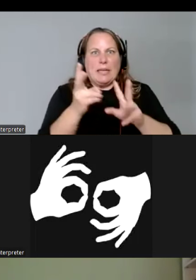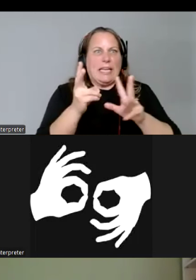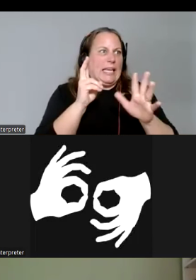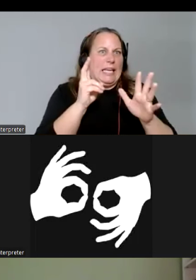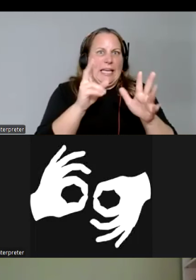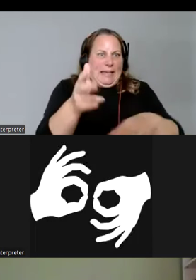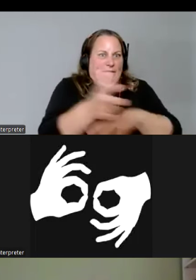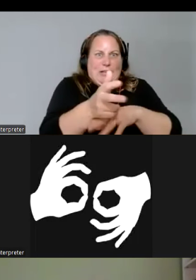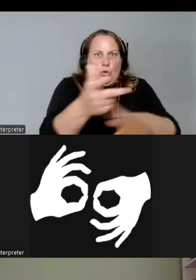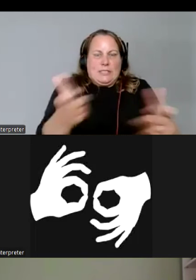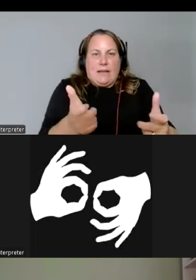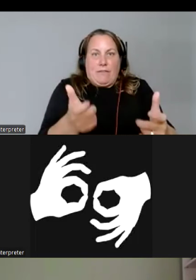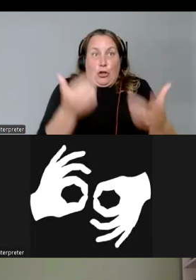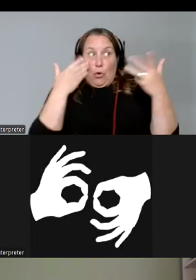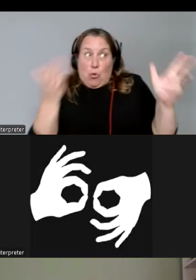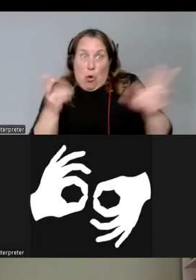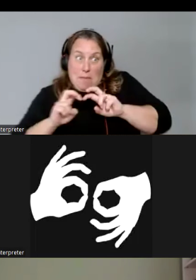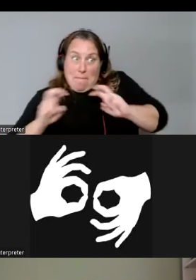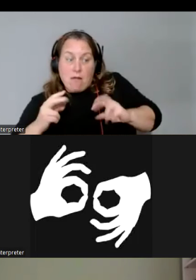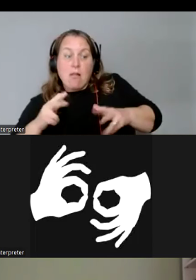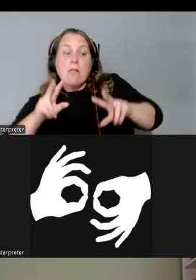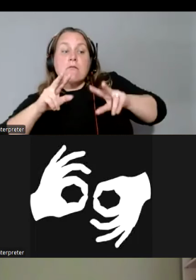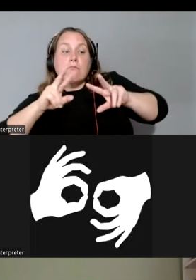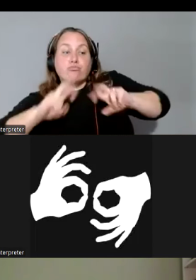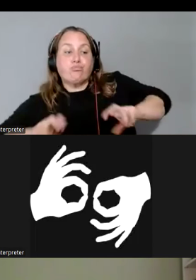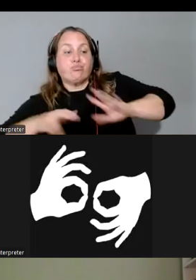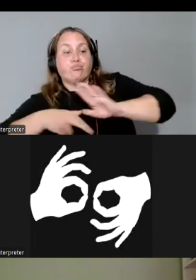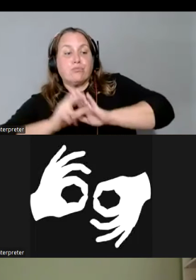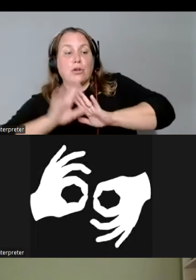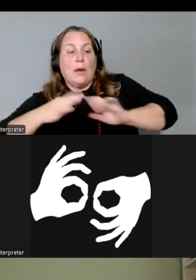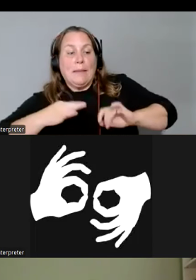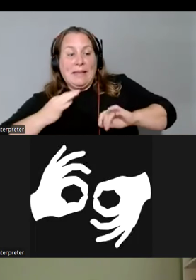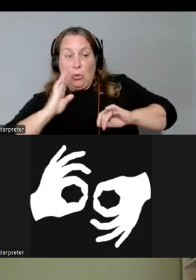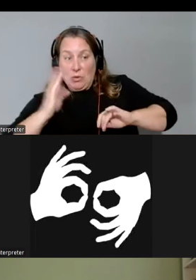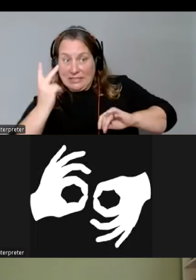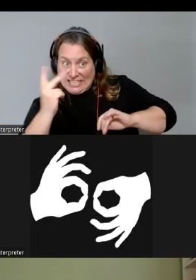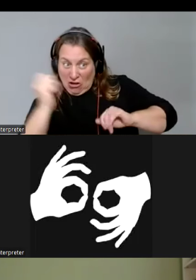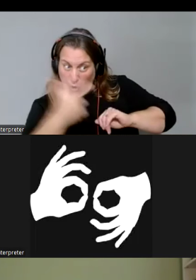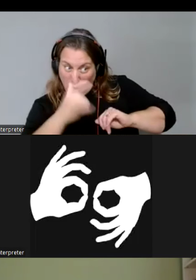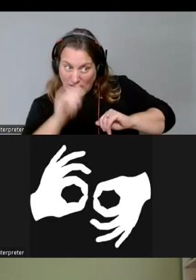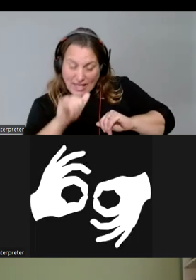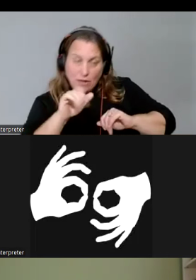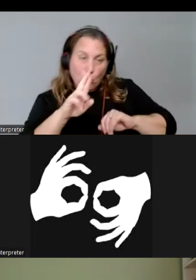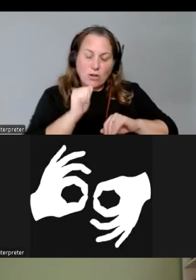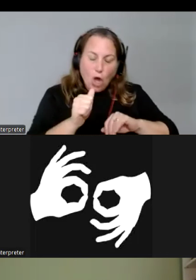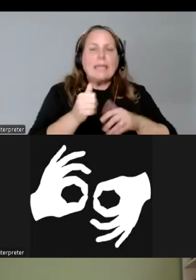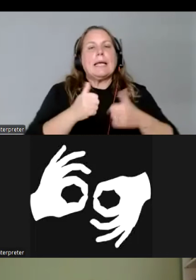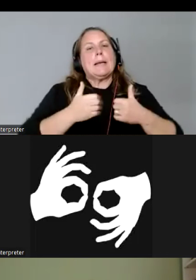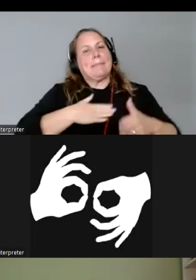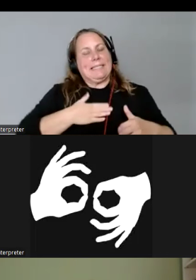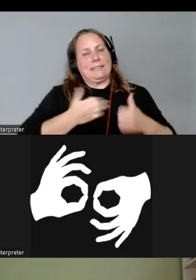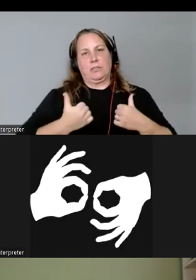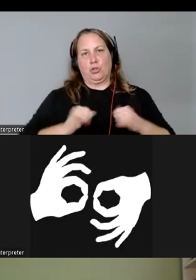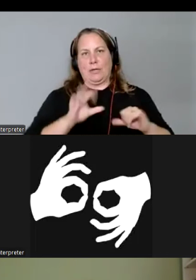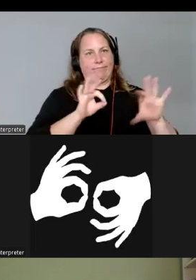if you upload a few, but specific what is relevant to your proposed project and what you really want them to see,